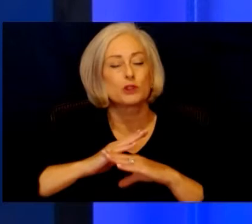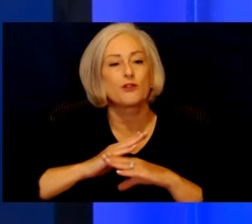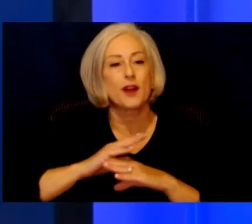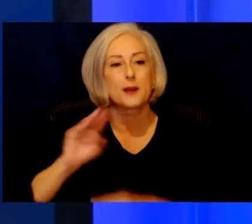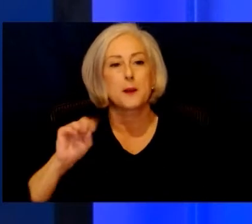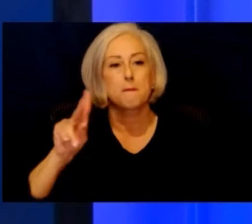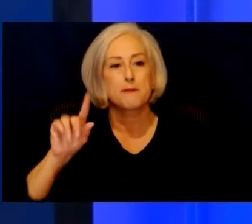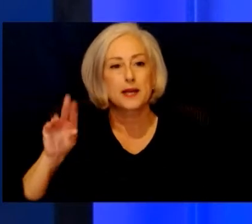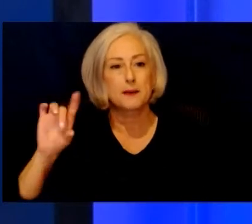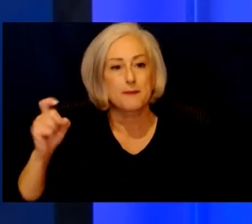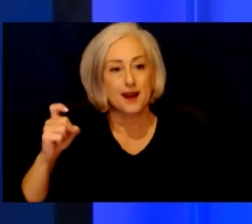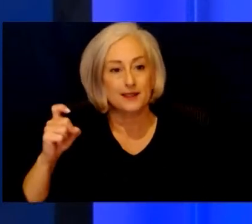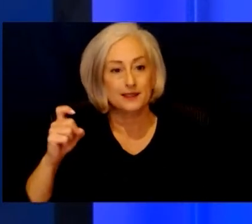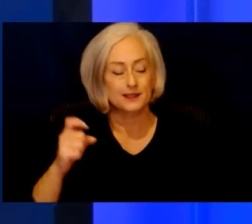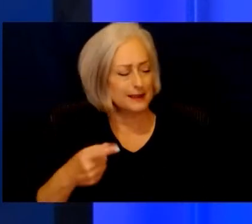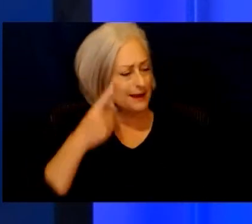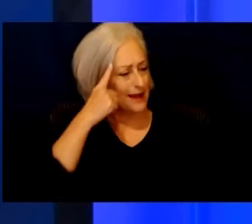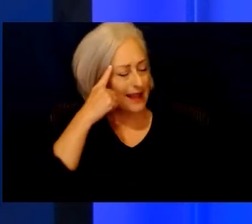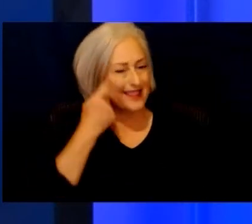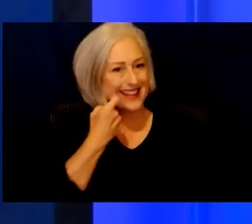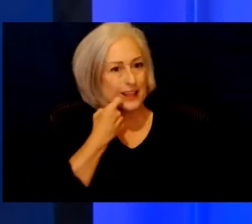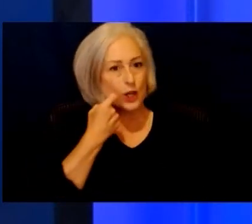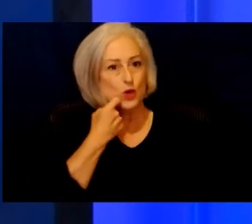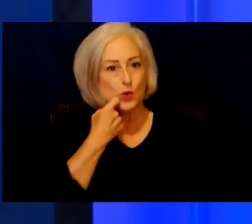do have enhanced